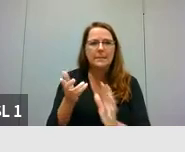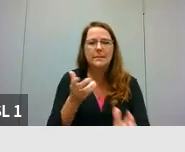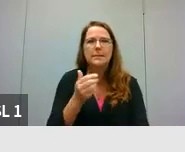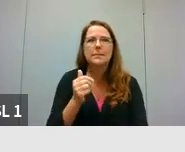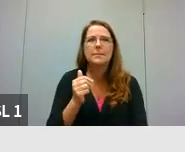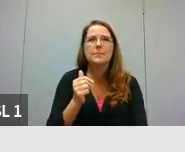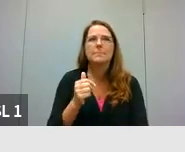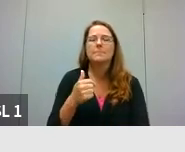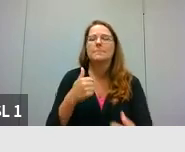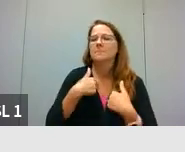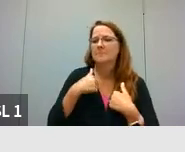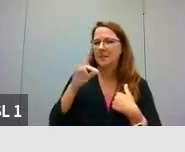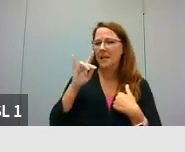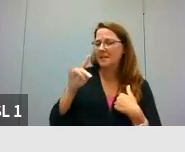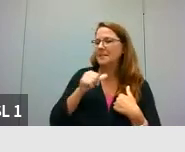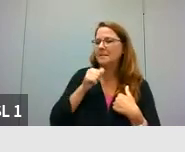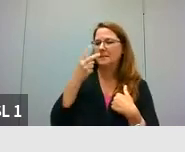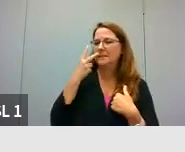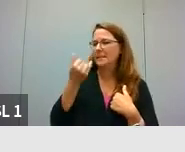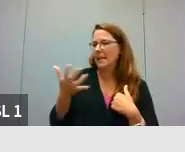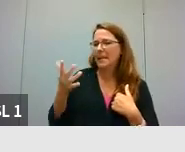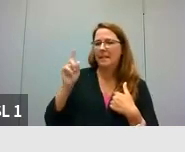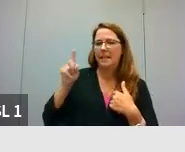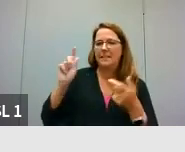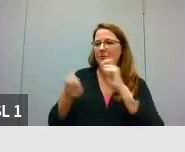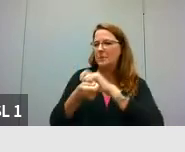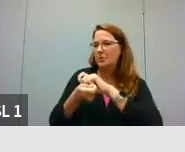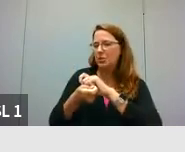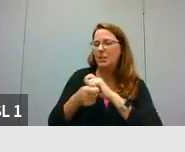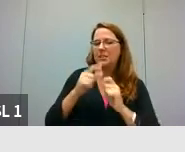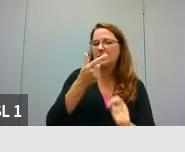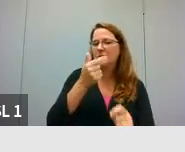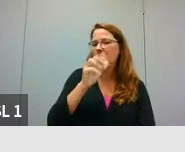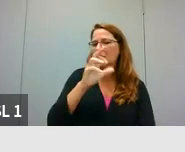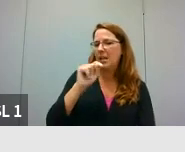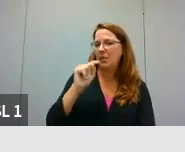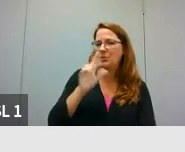I did and didn't see anything that needed to be changed. Okay.